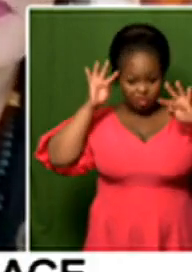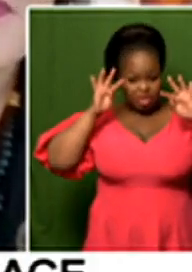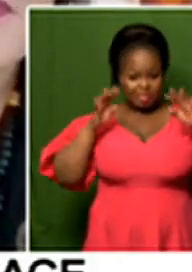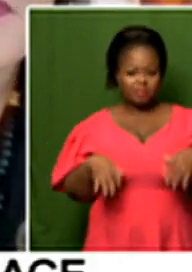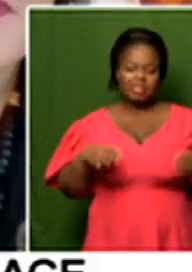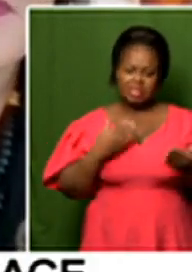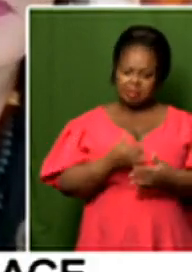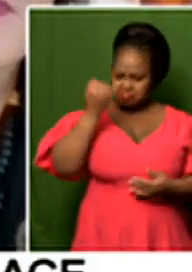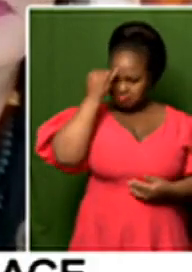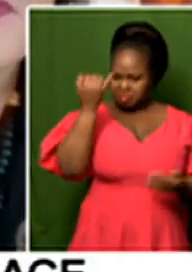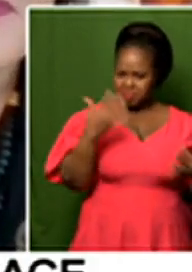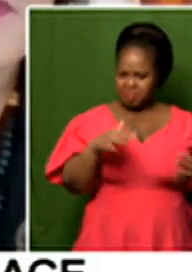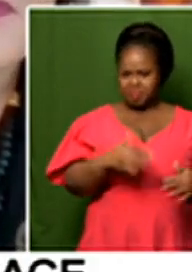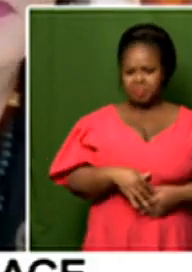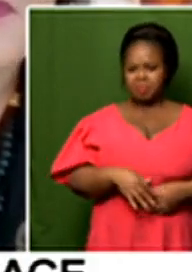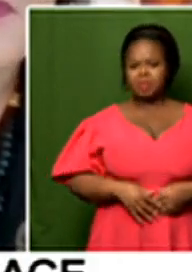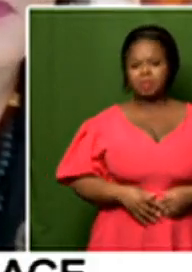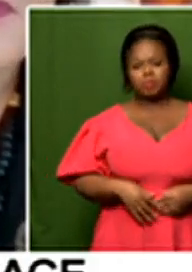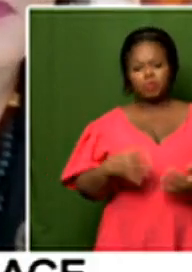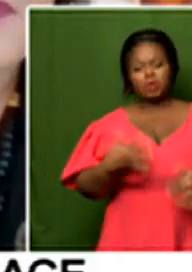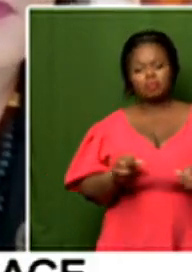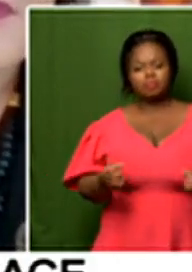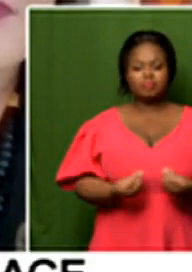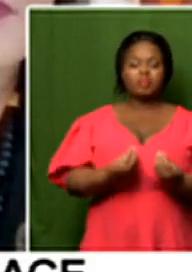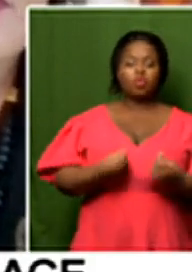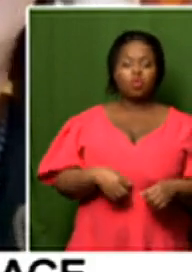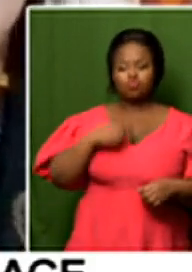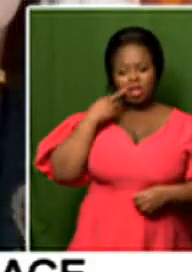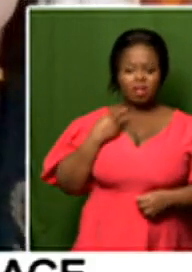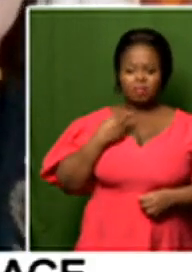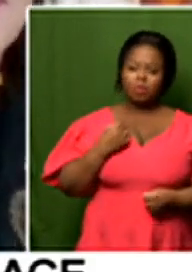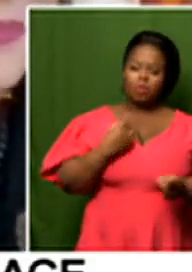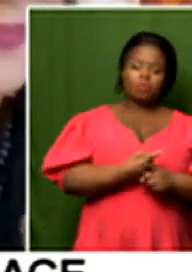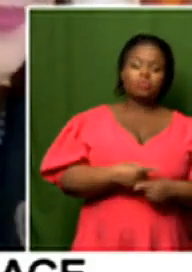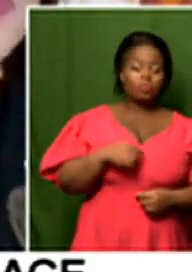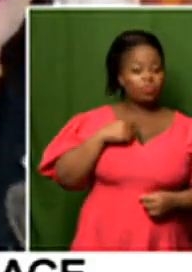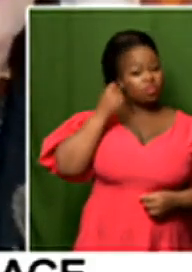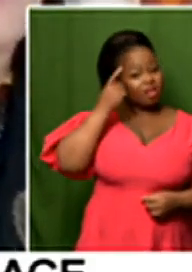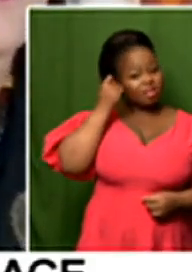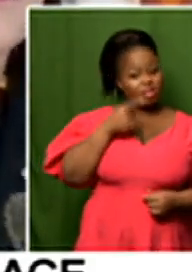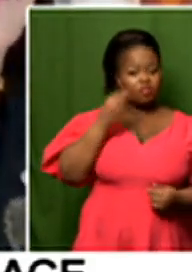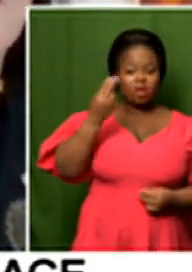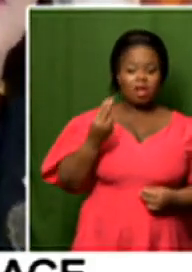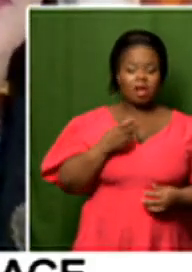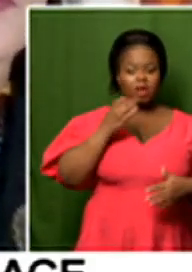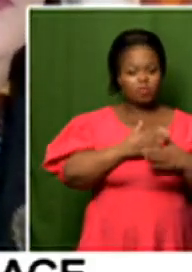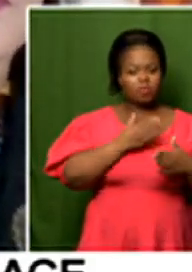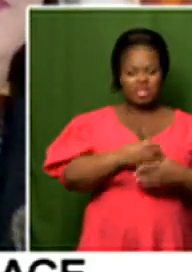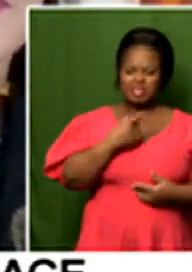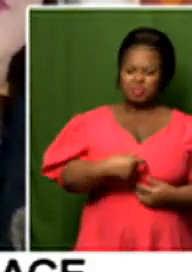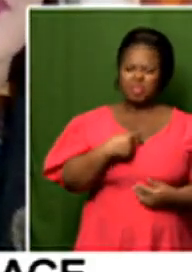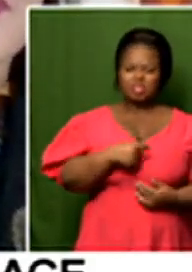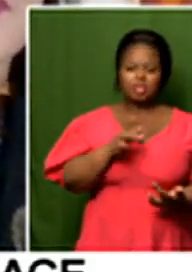quite imaginative, I would say, quite inventive, original. And understanding that creating artwork is a very personal